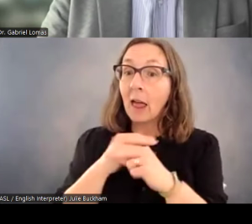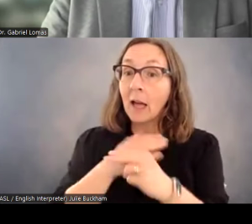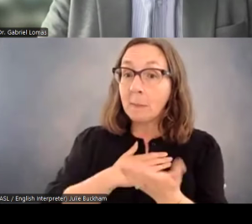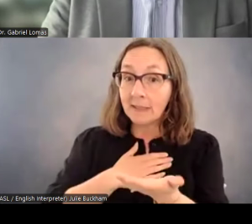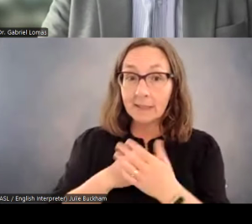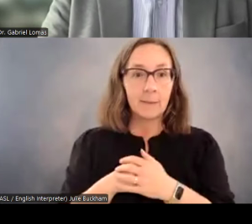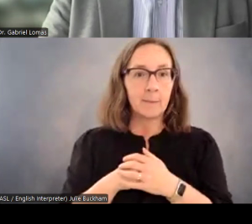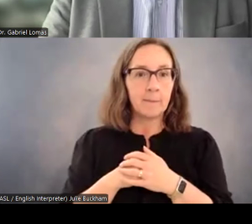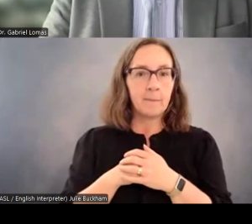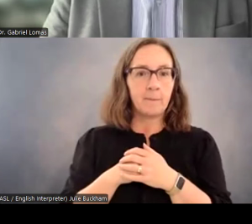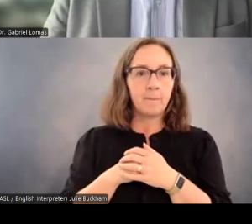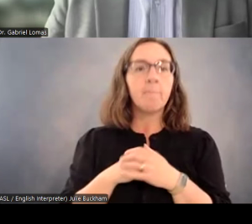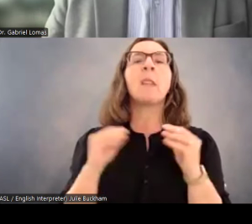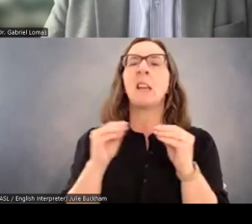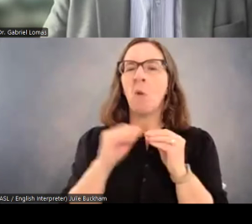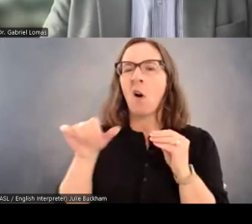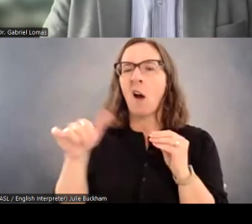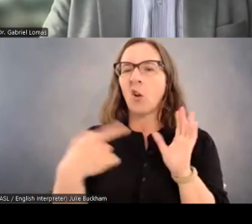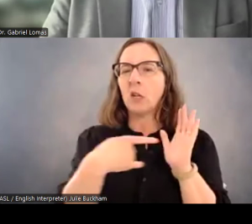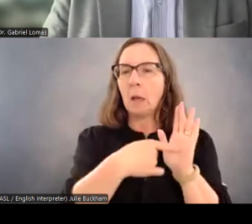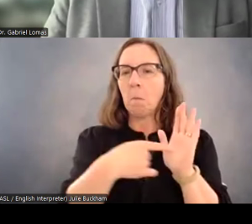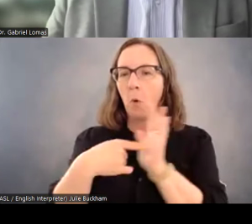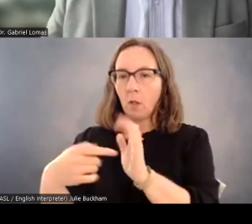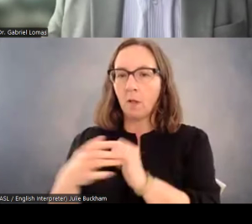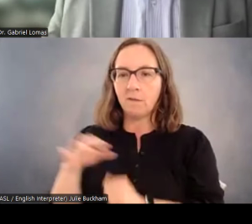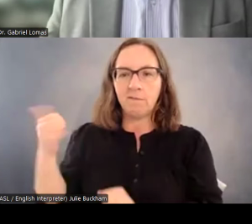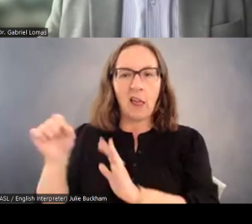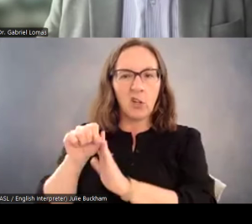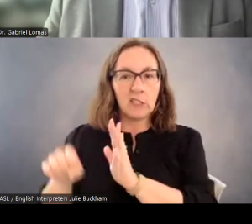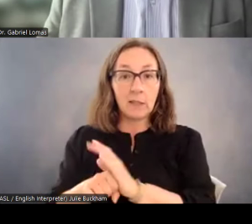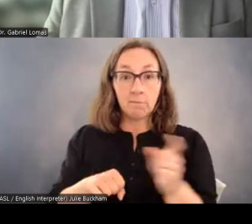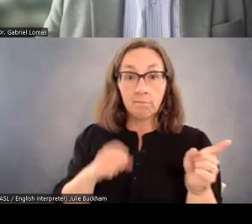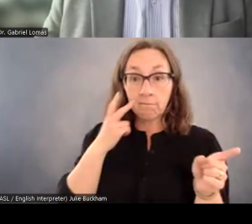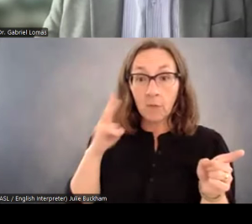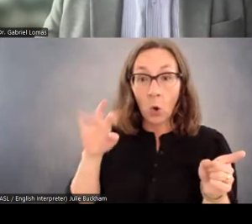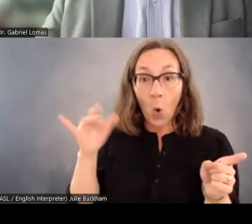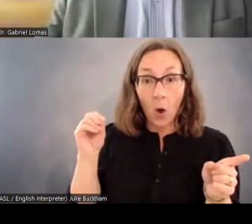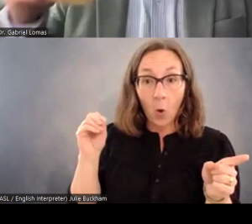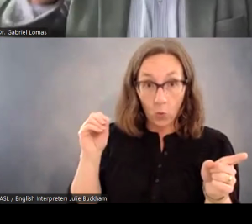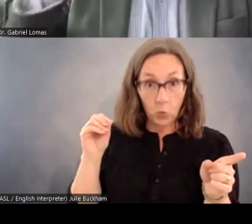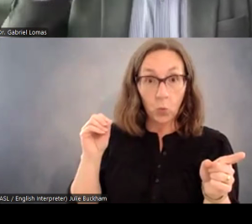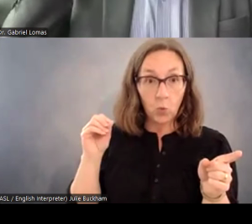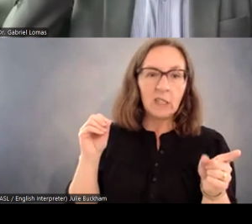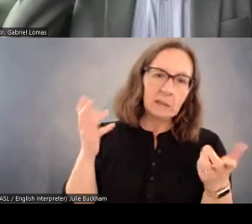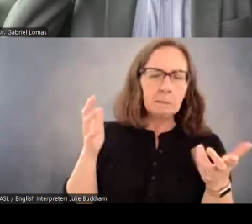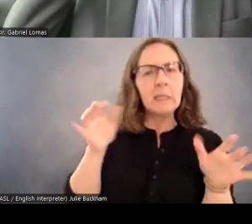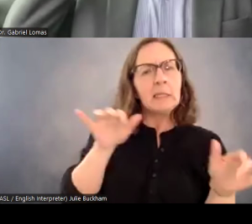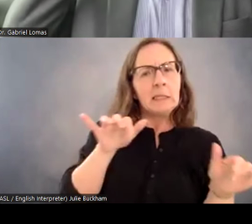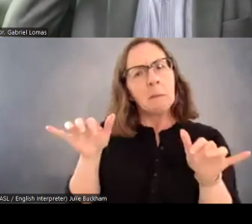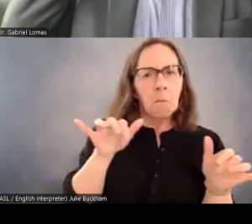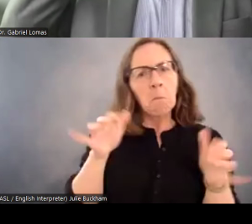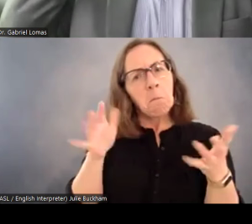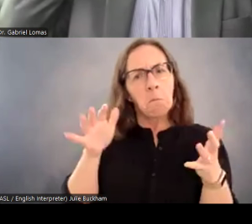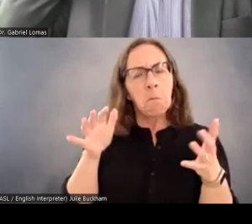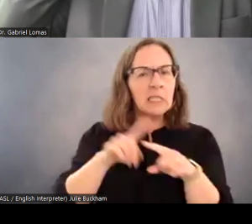couple other examples from some other states as well. This is Ohio. You can see there's some similarities and some